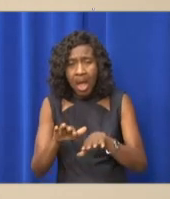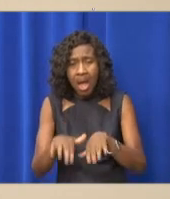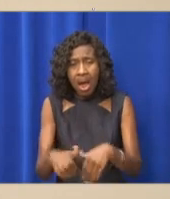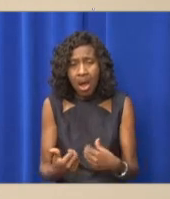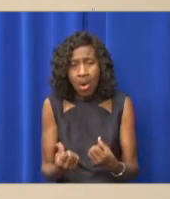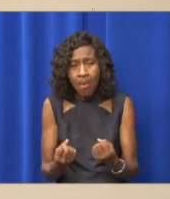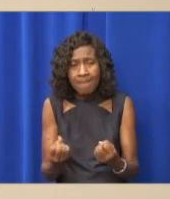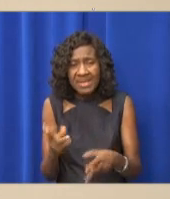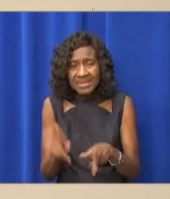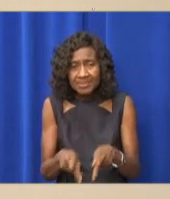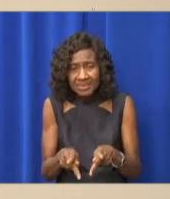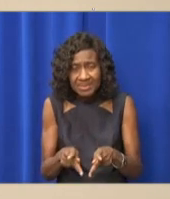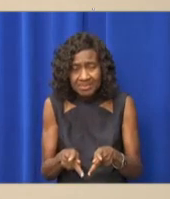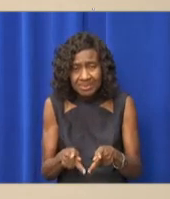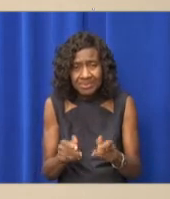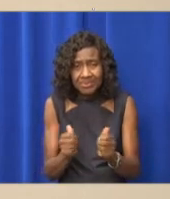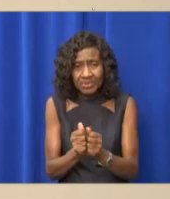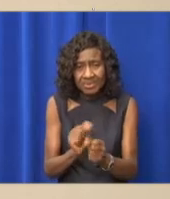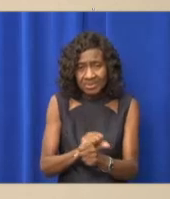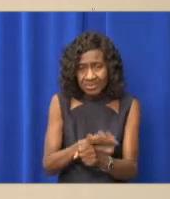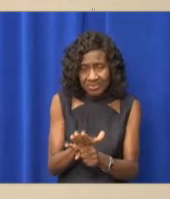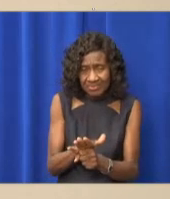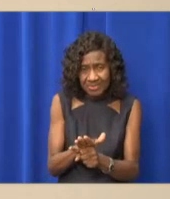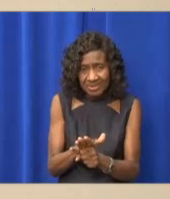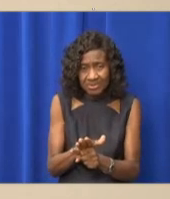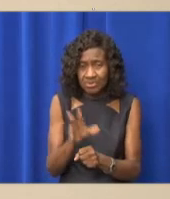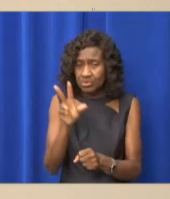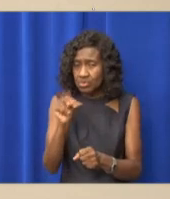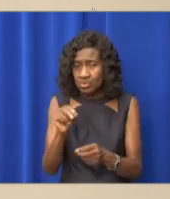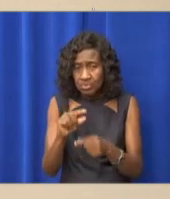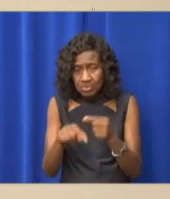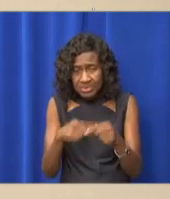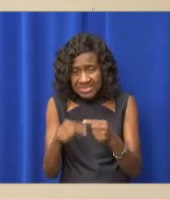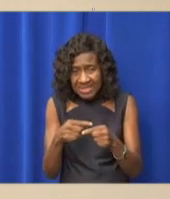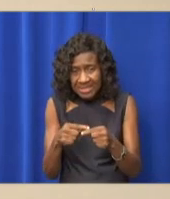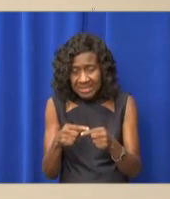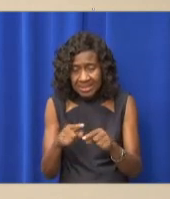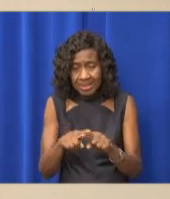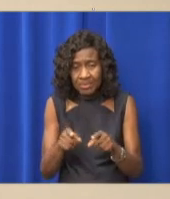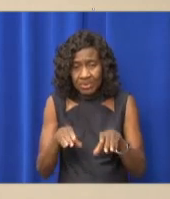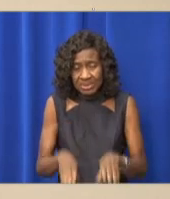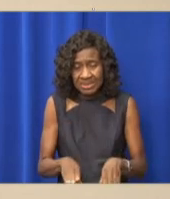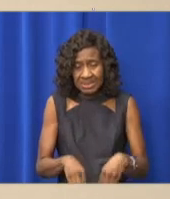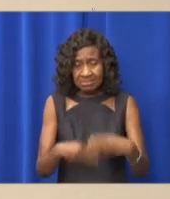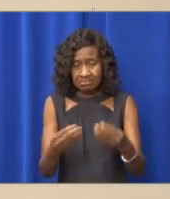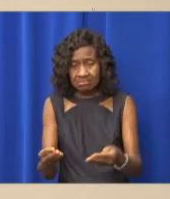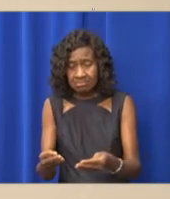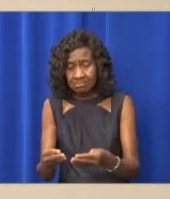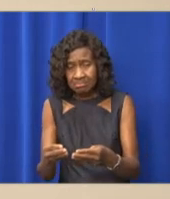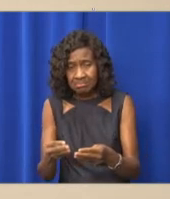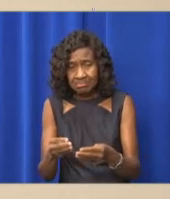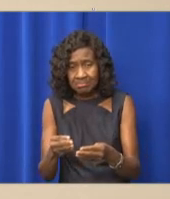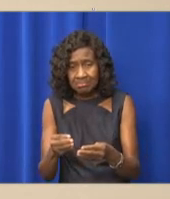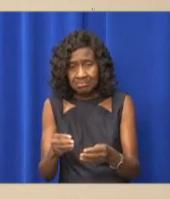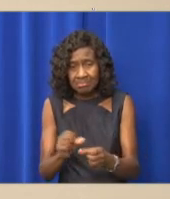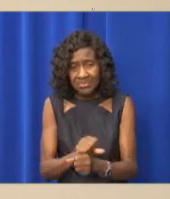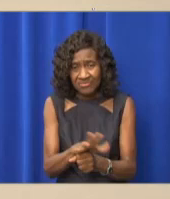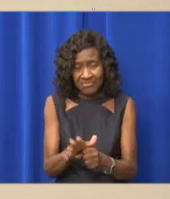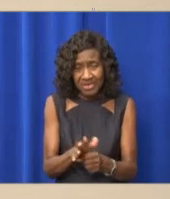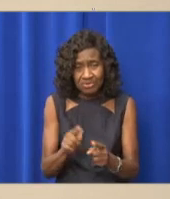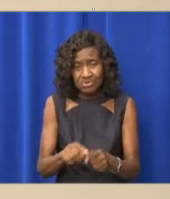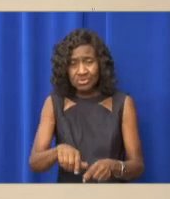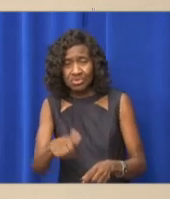people are there out there that are capable of passing the virus on to others? And that's what this testing